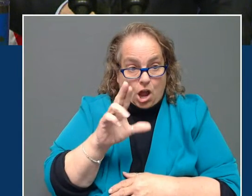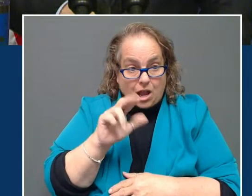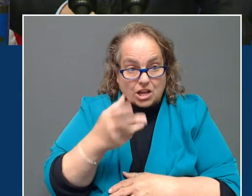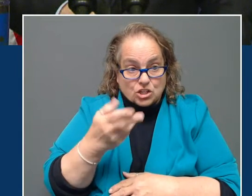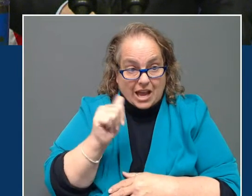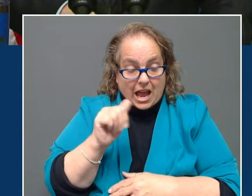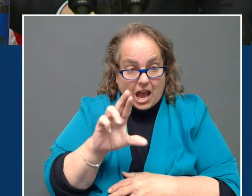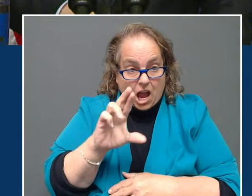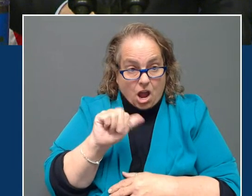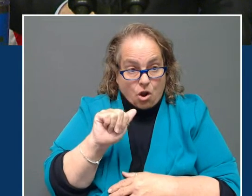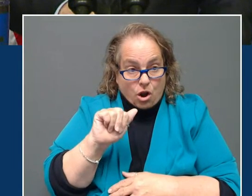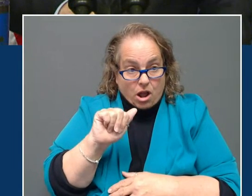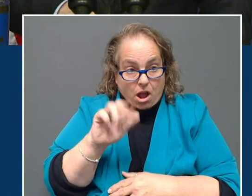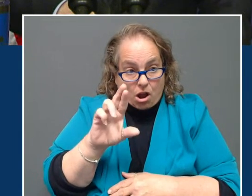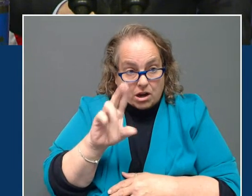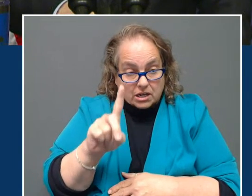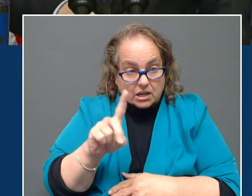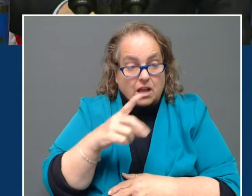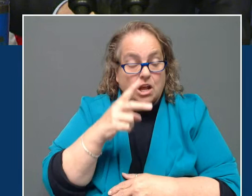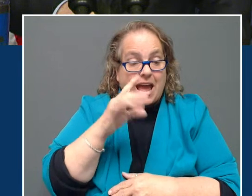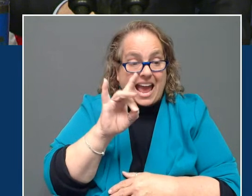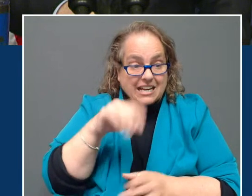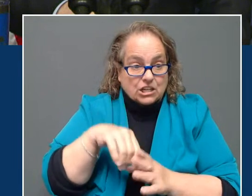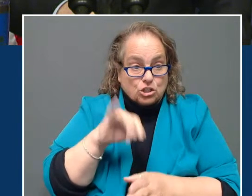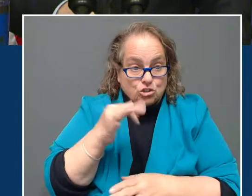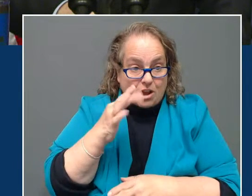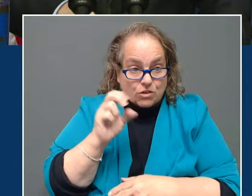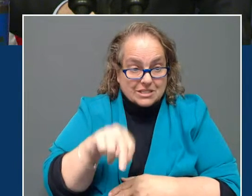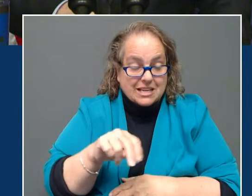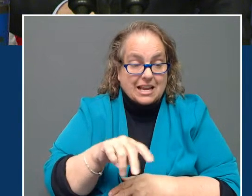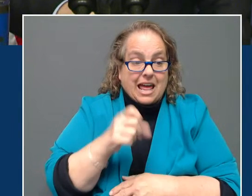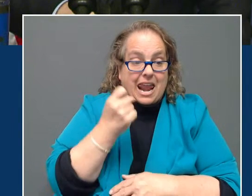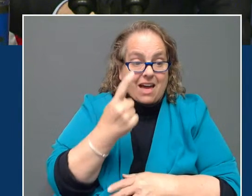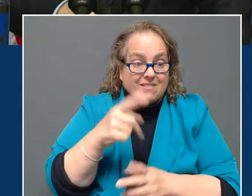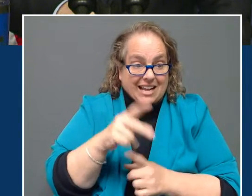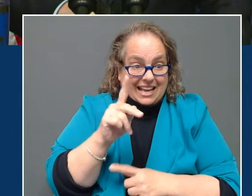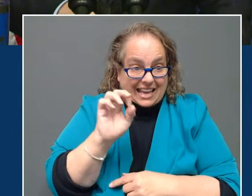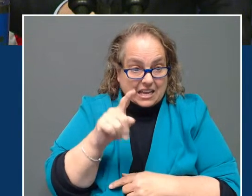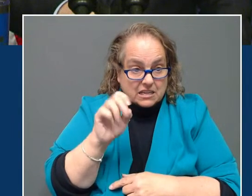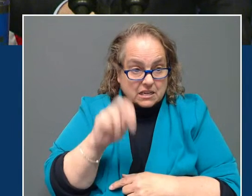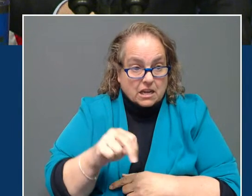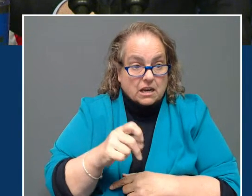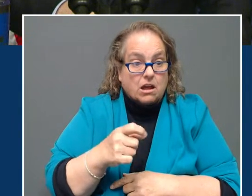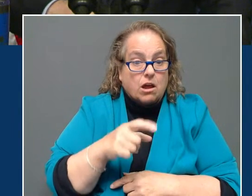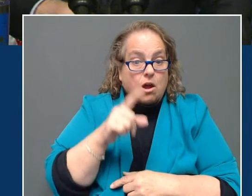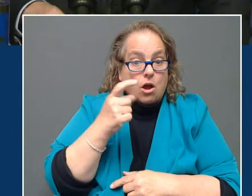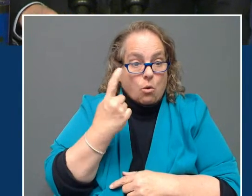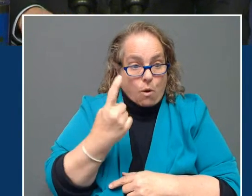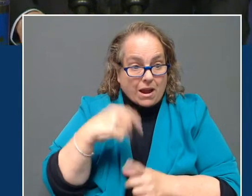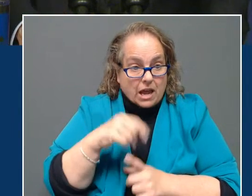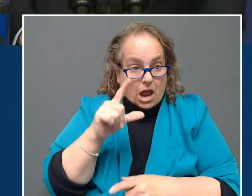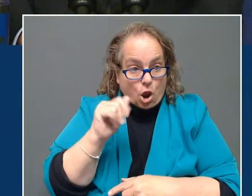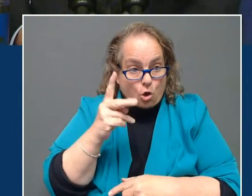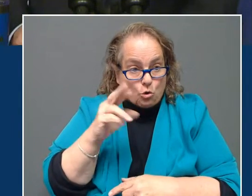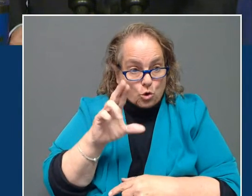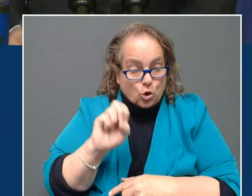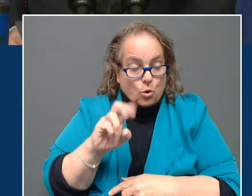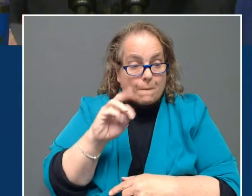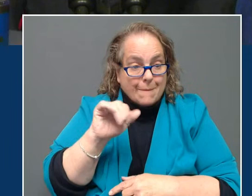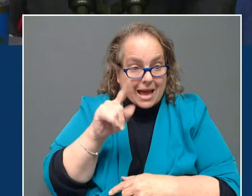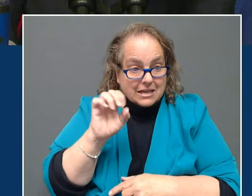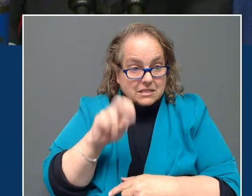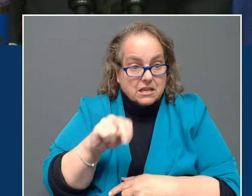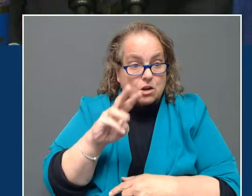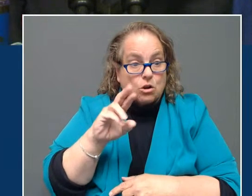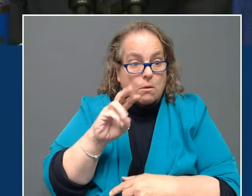in Jefferson, 11 in Kenton, 1 in LaRue, Madison, Marshall, Russell,